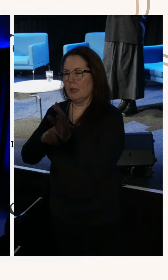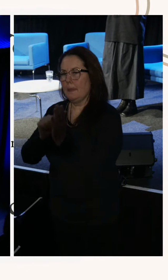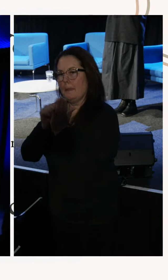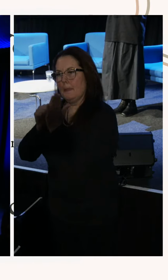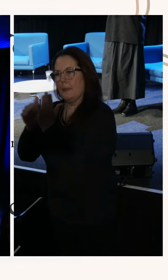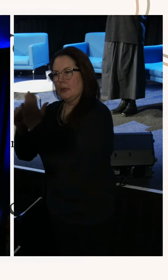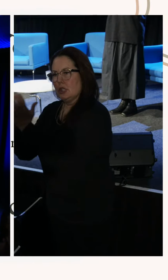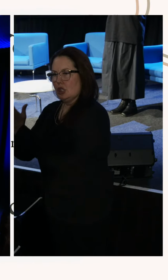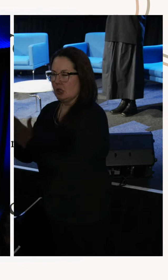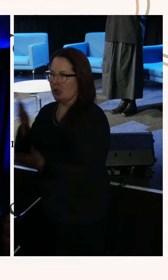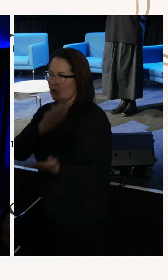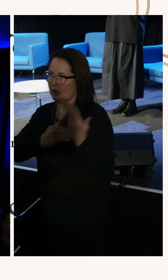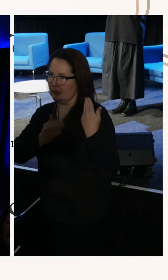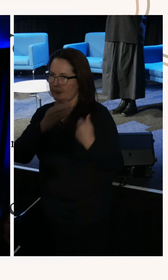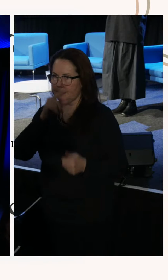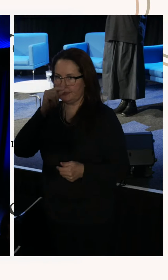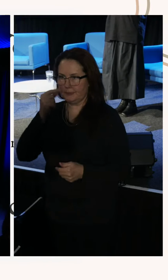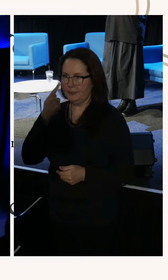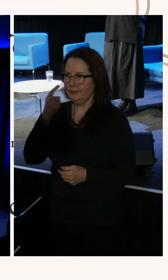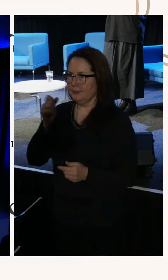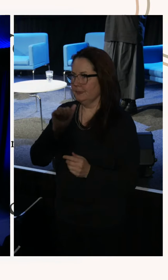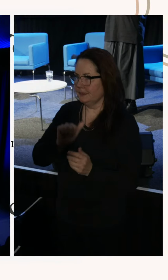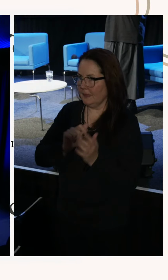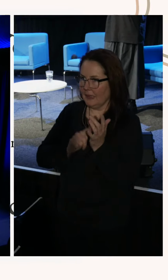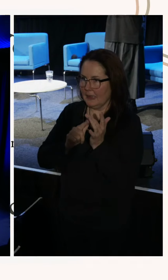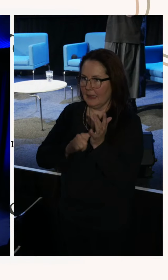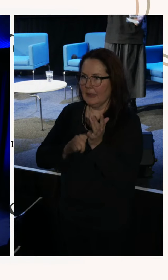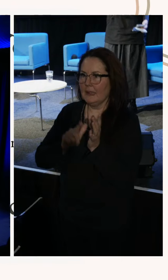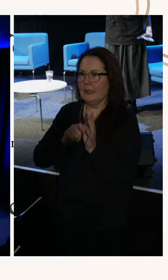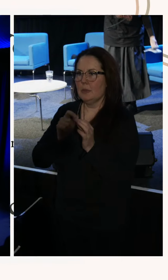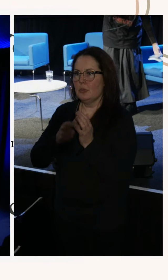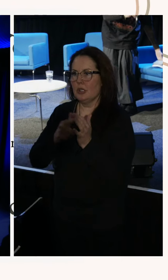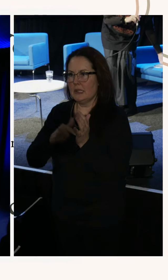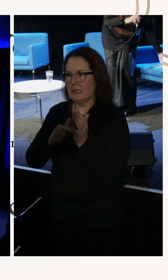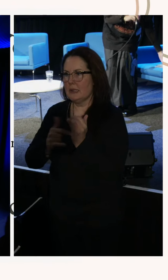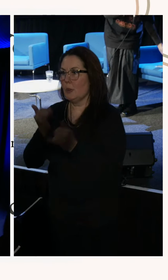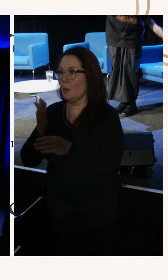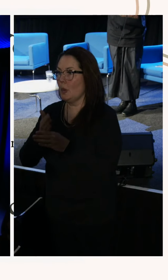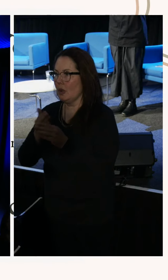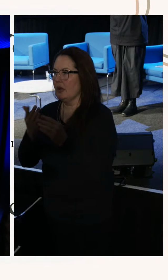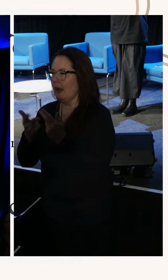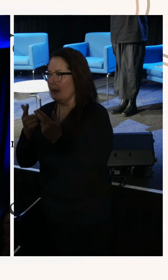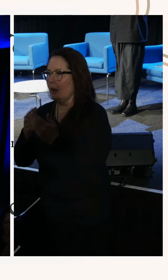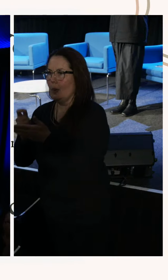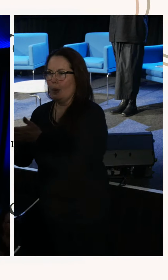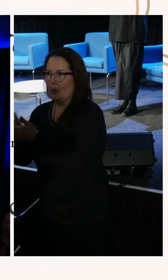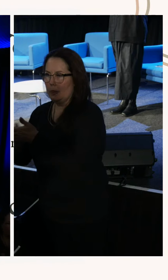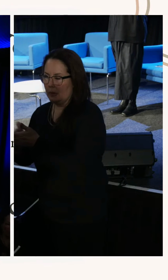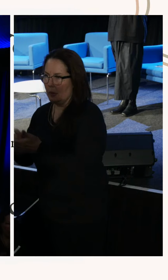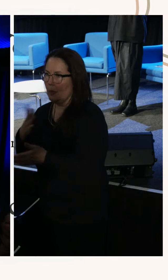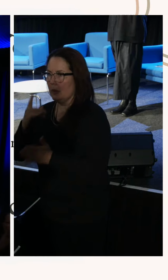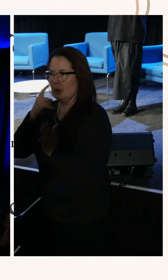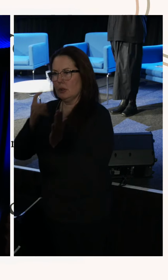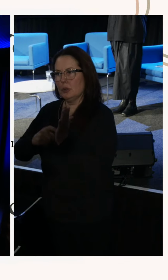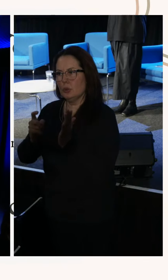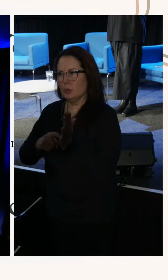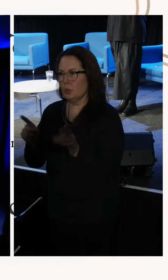publishing history, in which you can find Lily Brett's work and the work of many others. I just want to make a note to also acknowledge